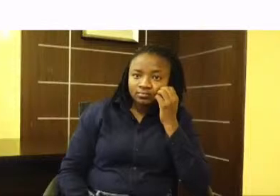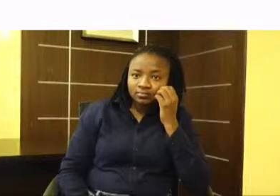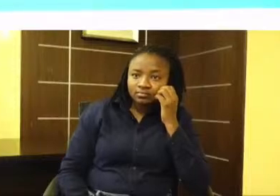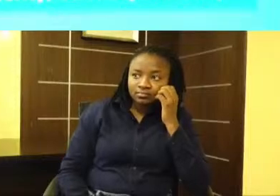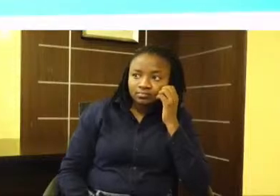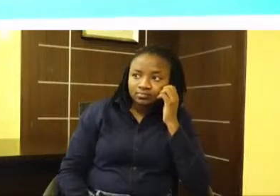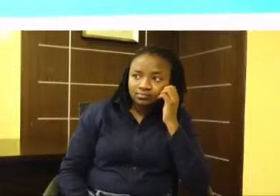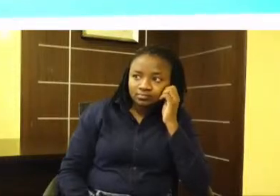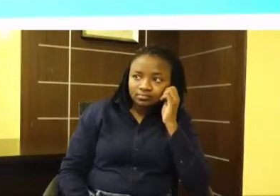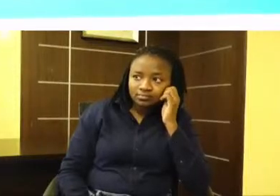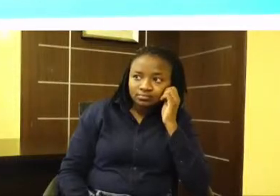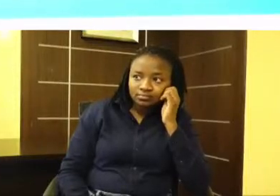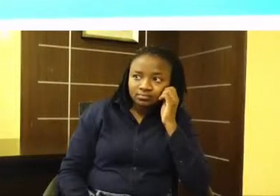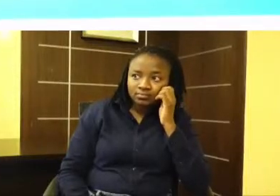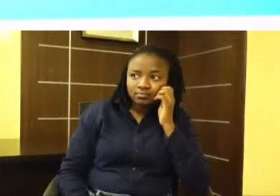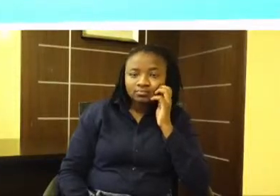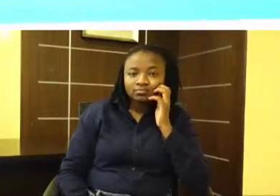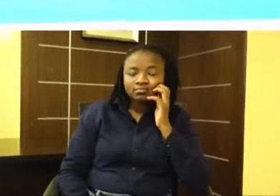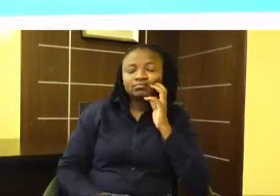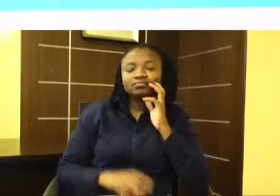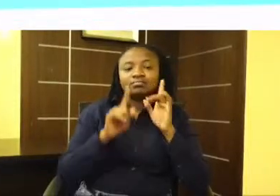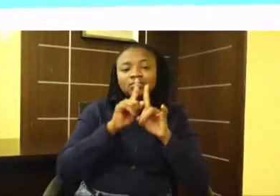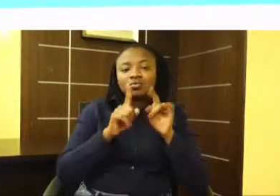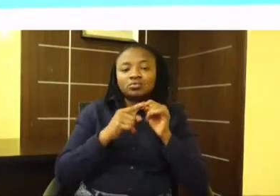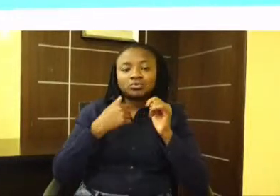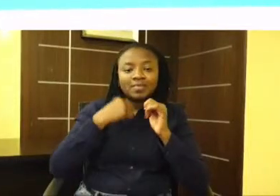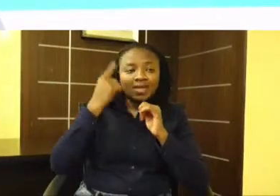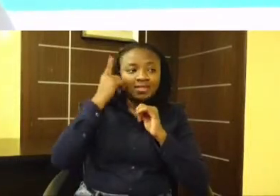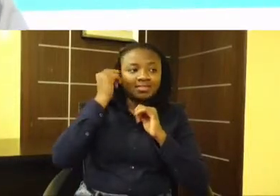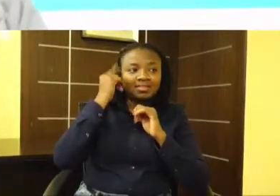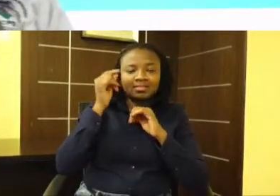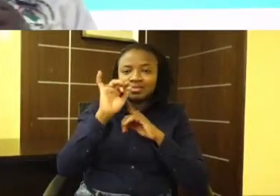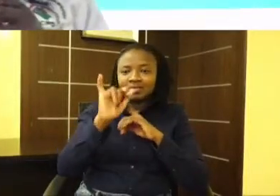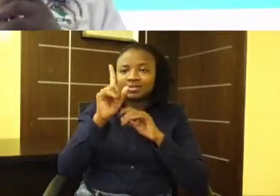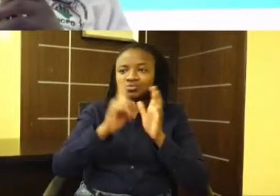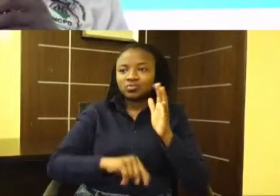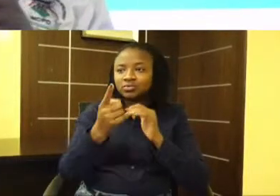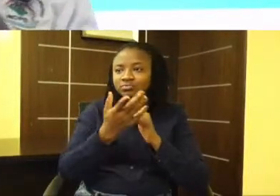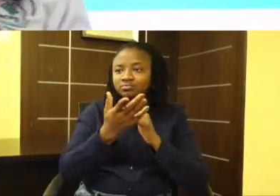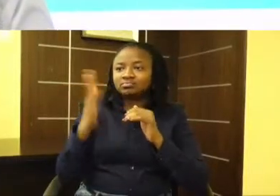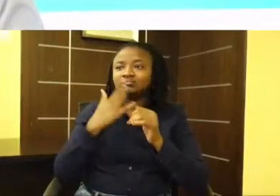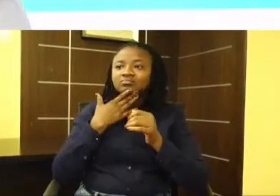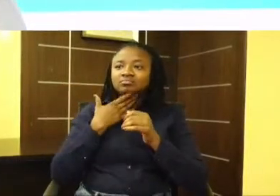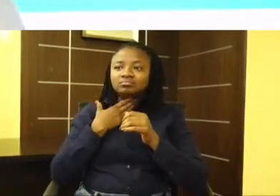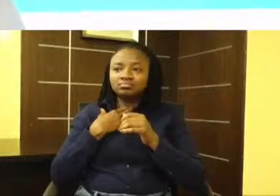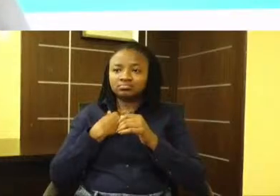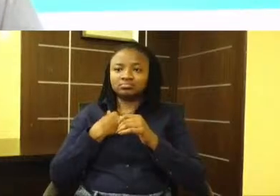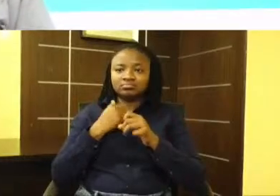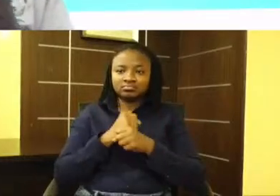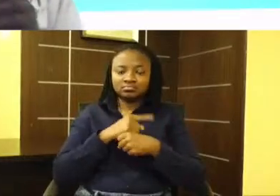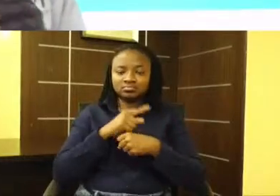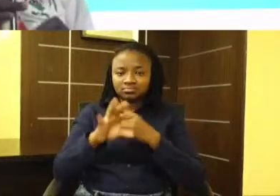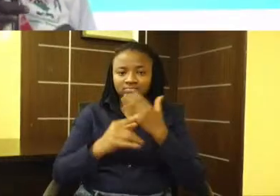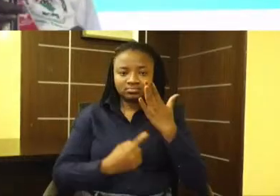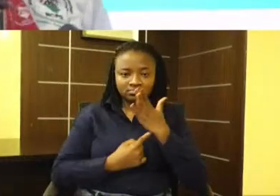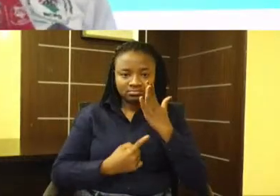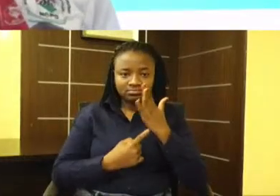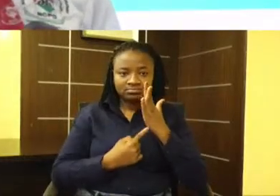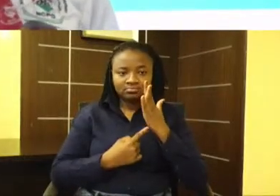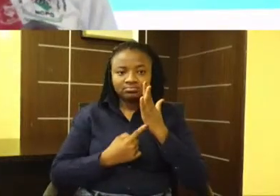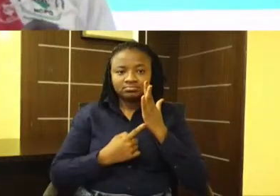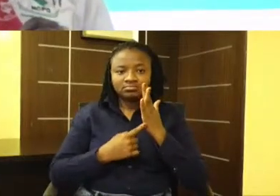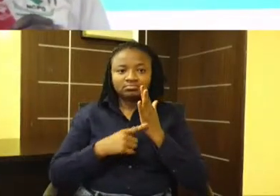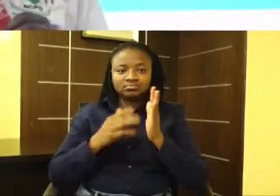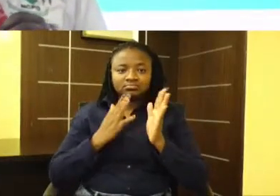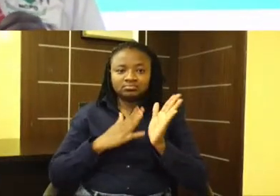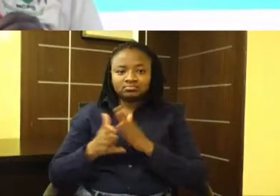Q&A. And I think that is what people are looking for, to get this new digital technology and innovations that we have put in